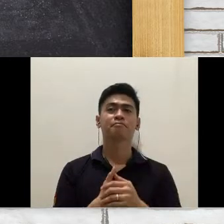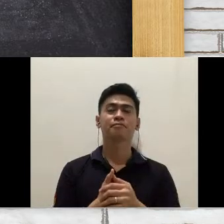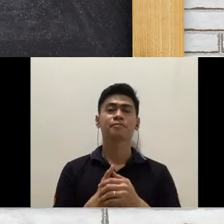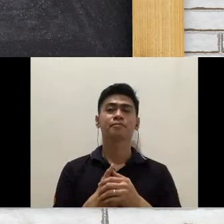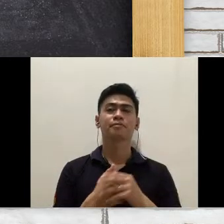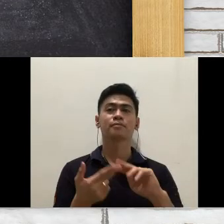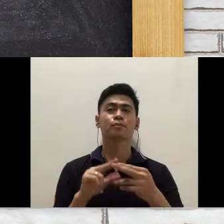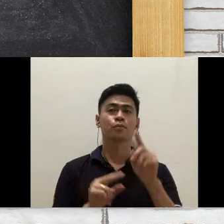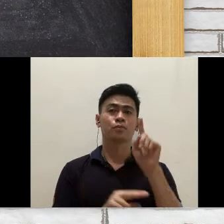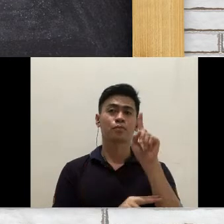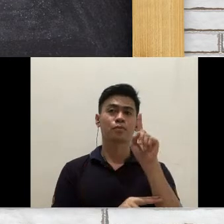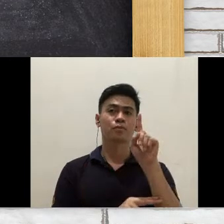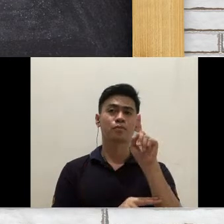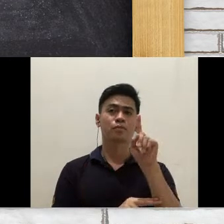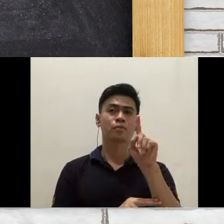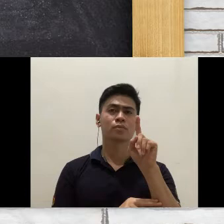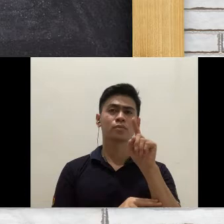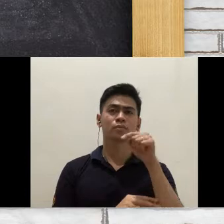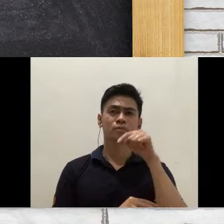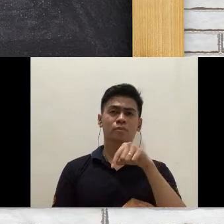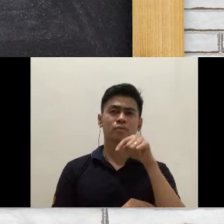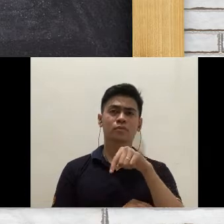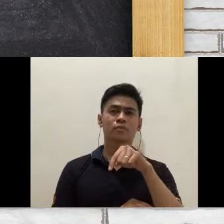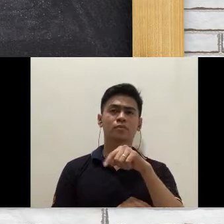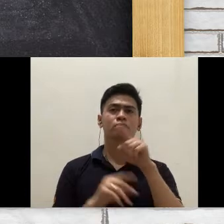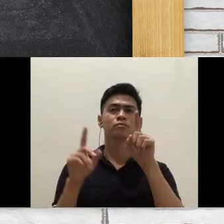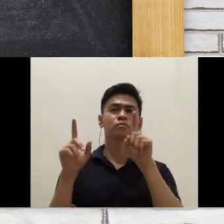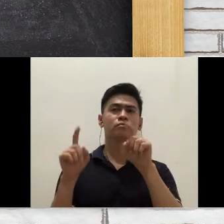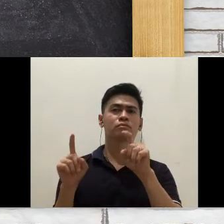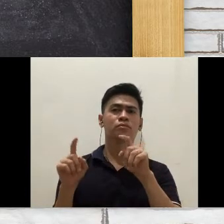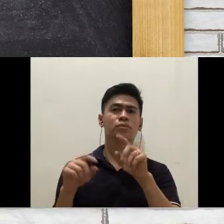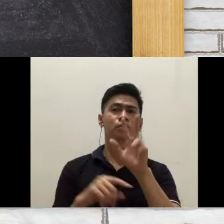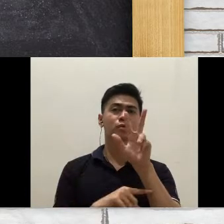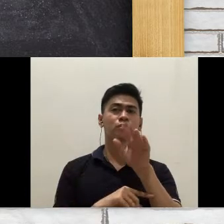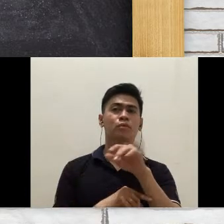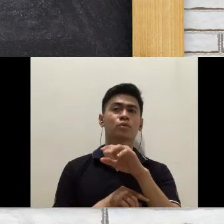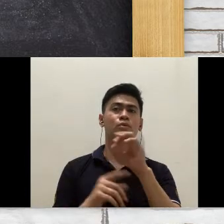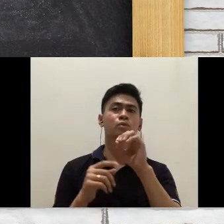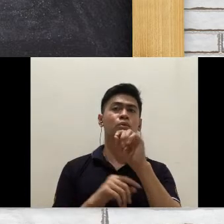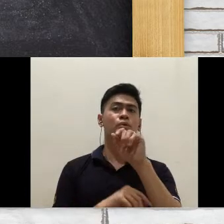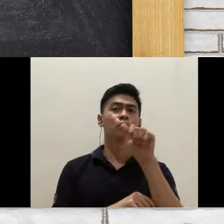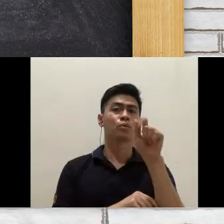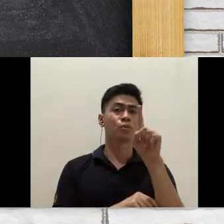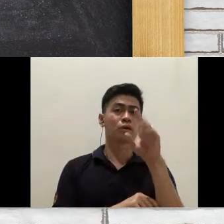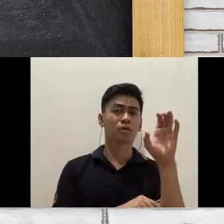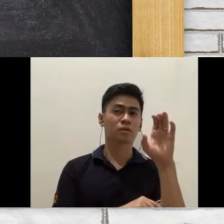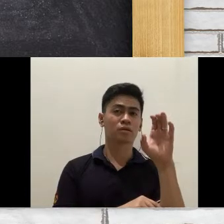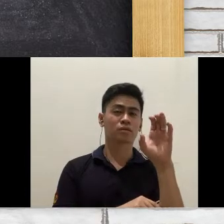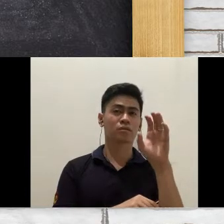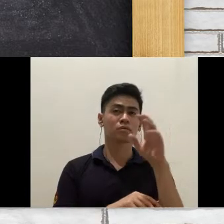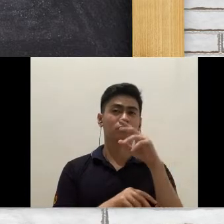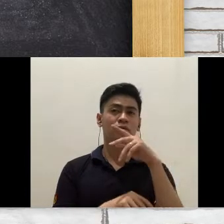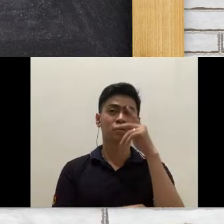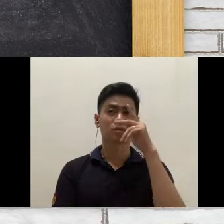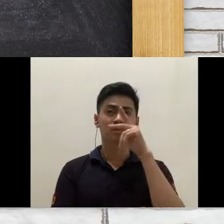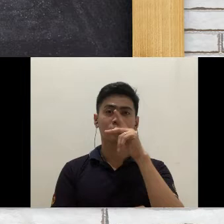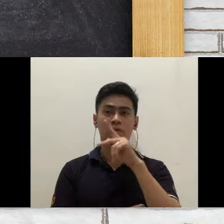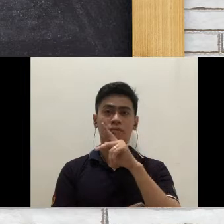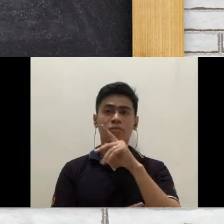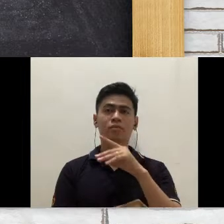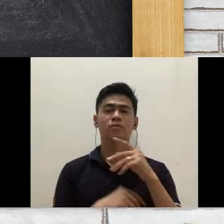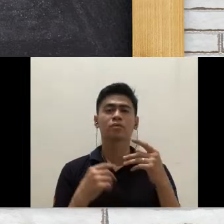or argumentative. Number 1. According to the survey, 3 out of